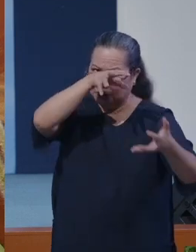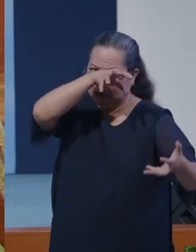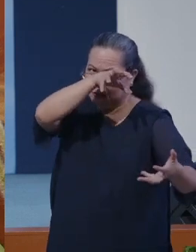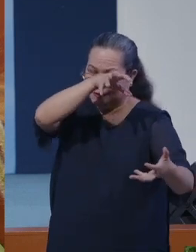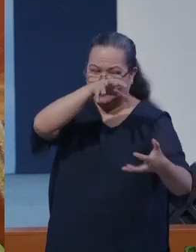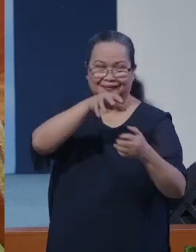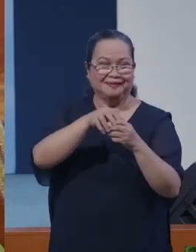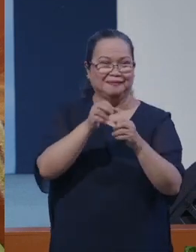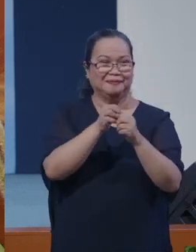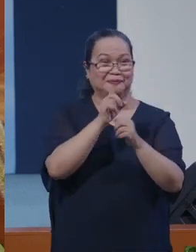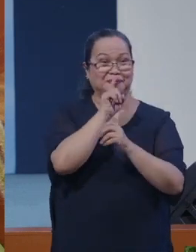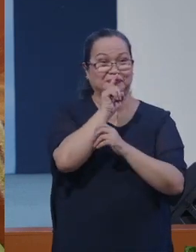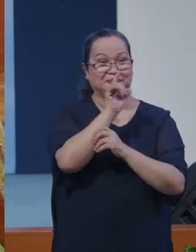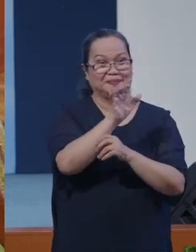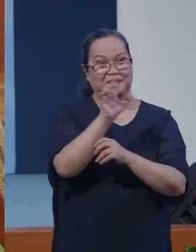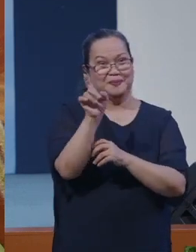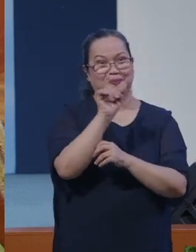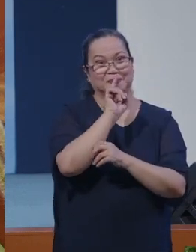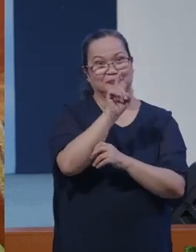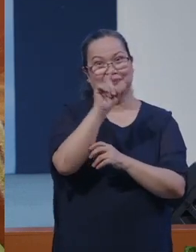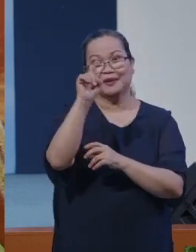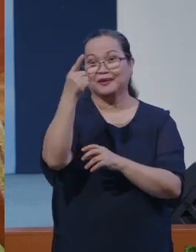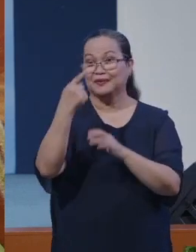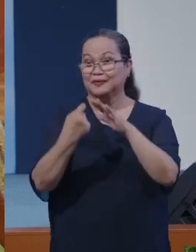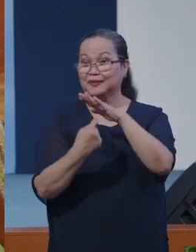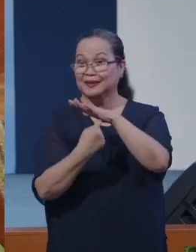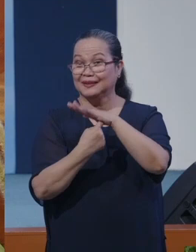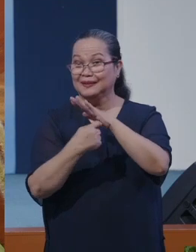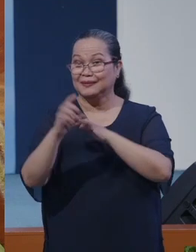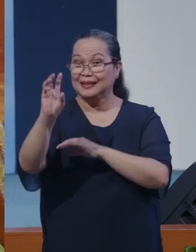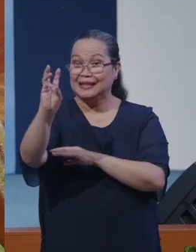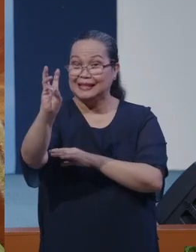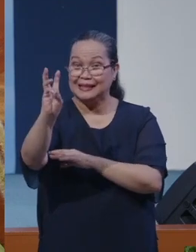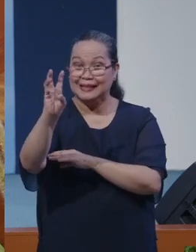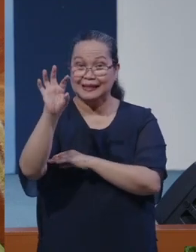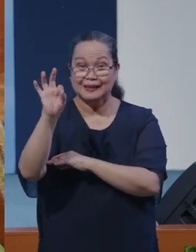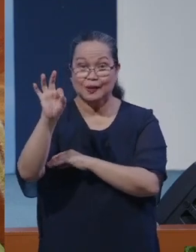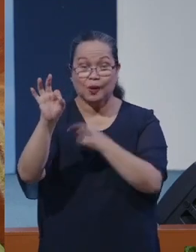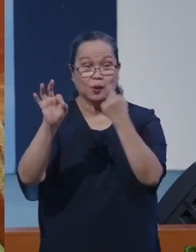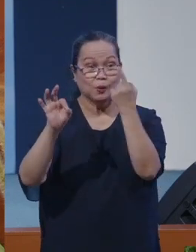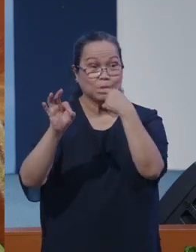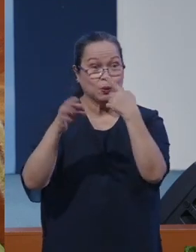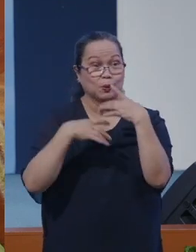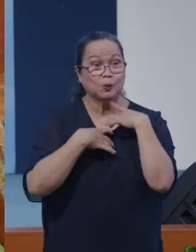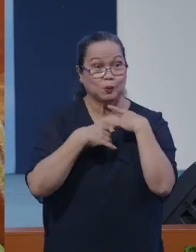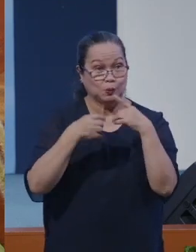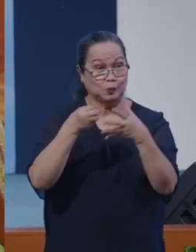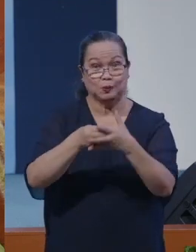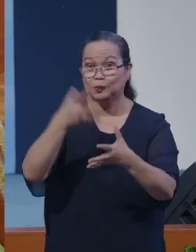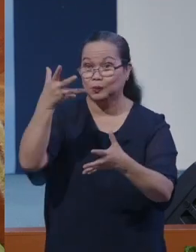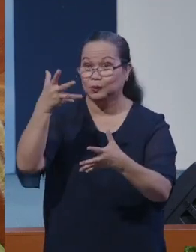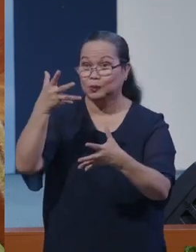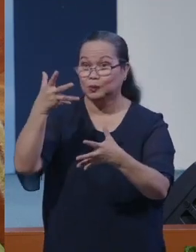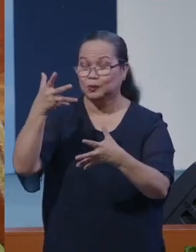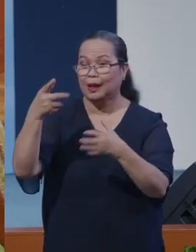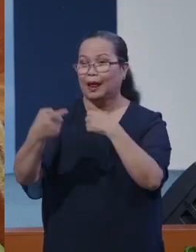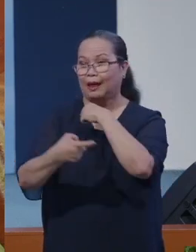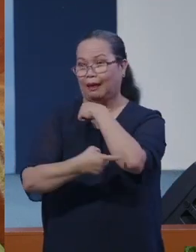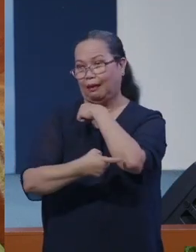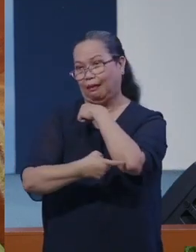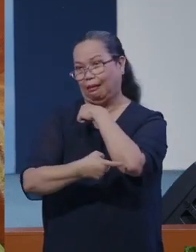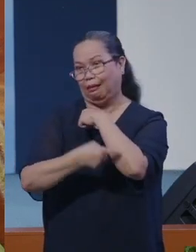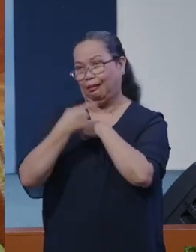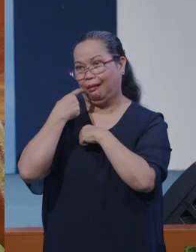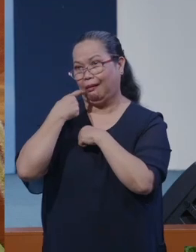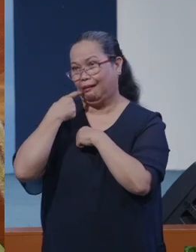Kasi kung minsan po, sabi sa 1 Timothy 6:9, but those who desire to be rich fall into temptation, into a